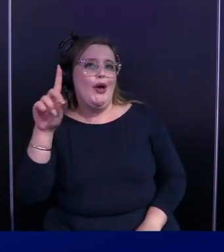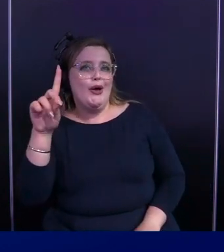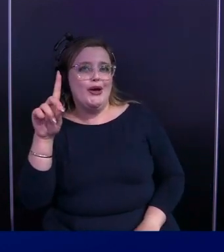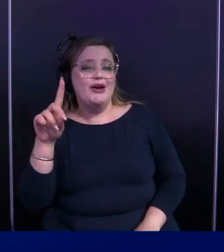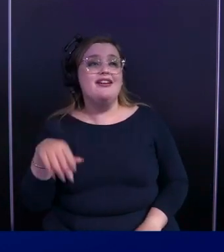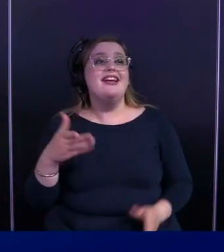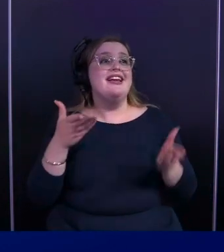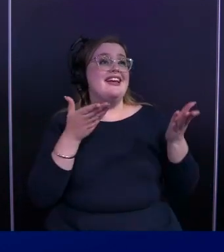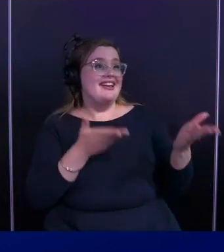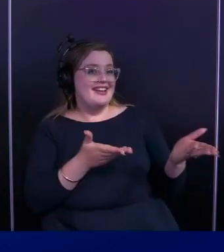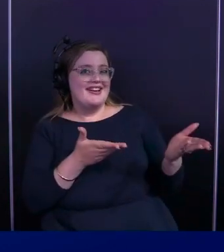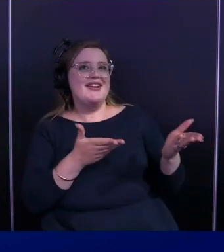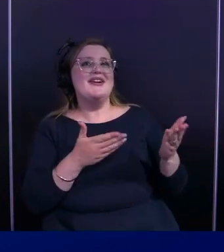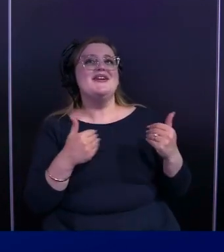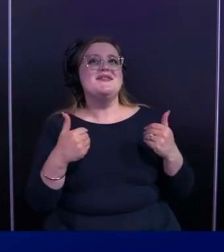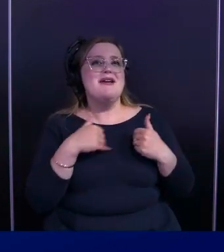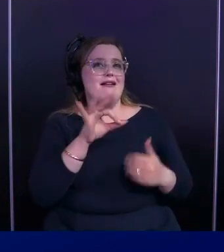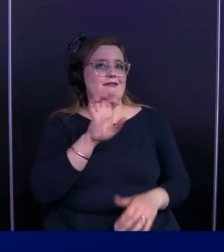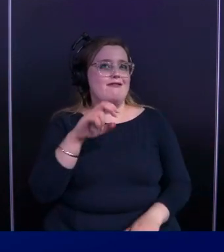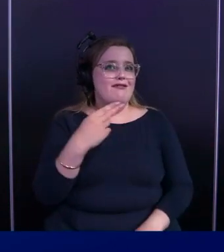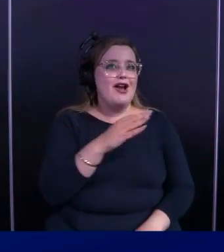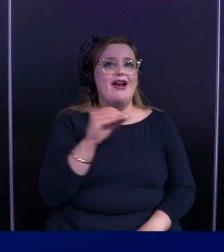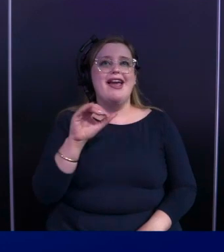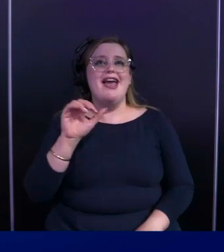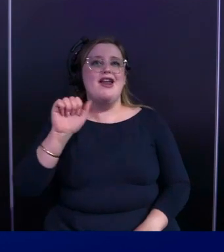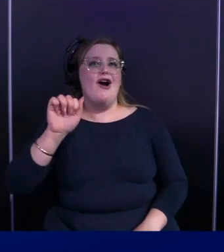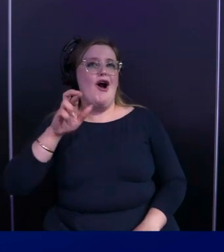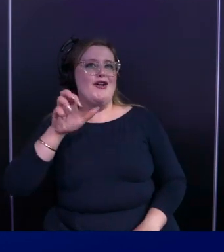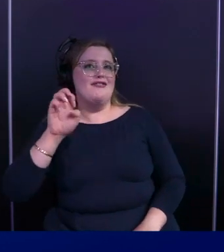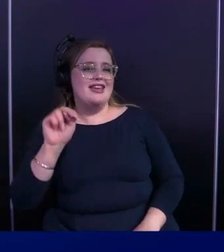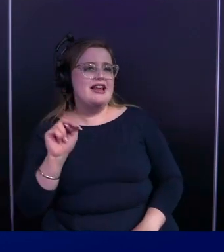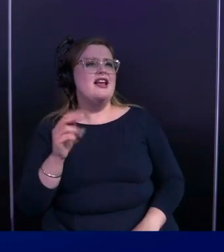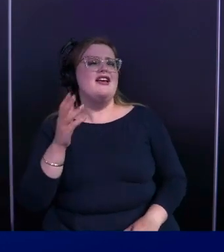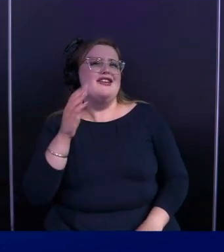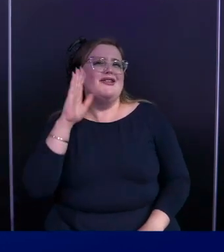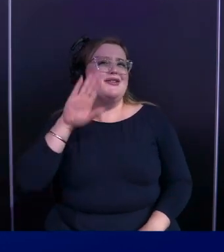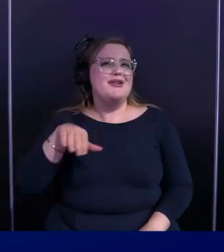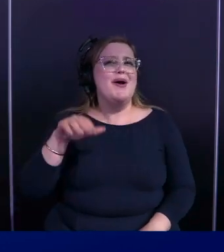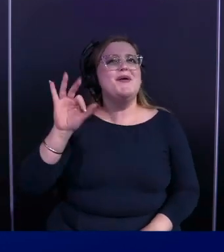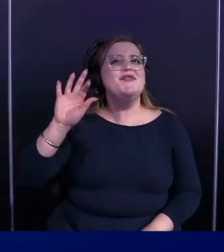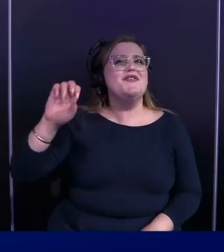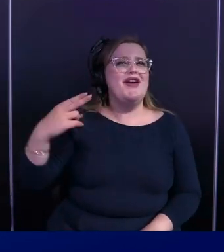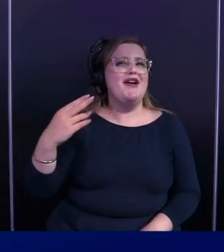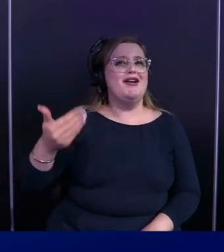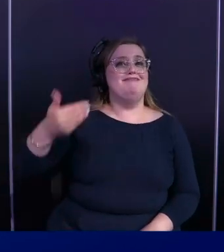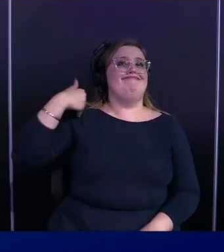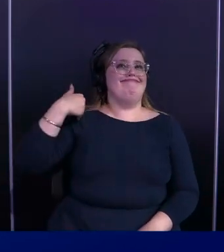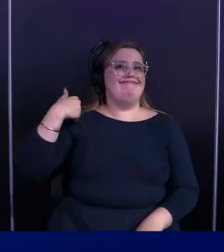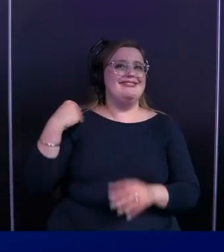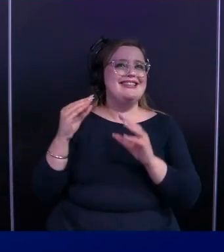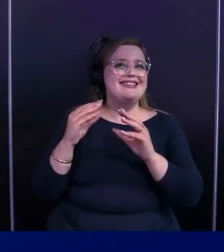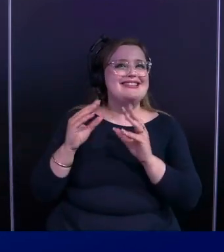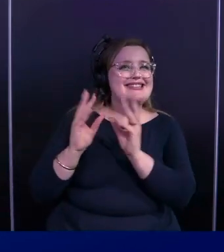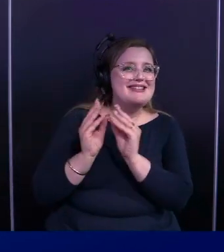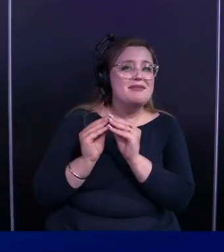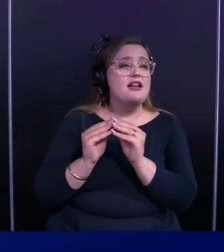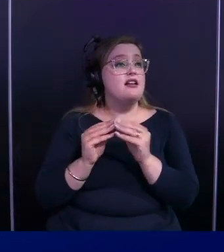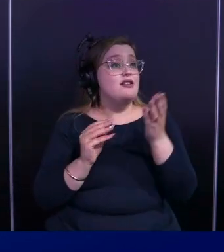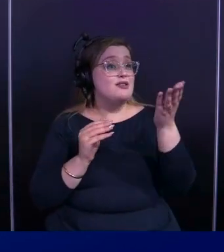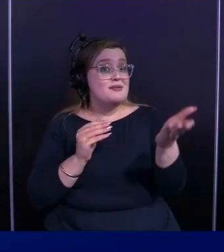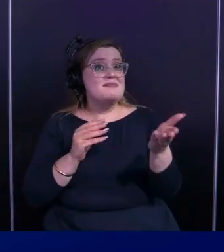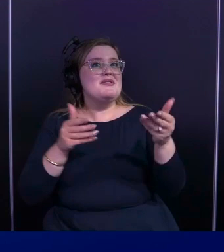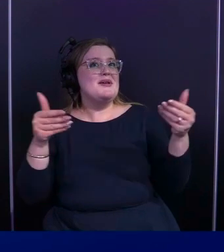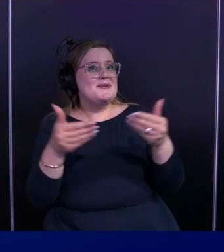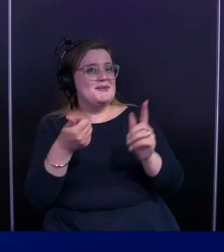Arvind, Raghu, and Farah. I think everybody probably knows Farah from the last segment as well. So Arvind, why don't you introduce yourself here?